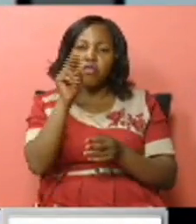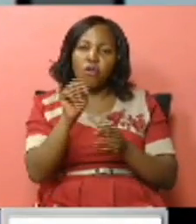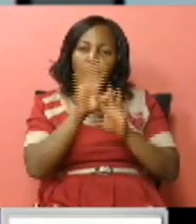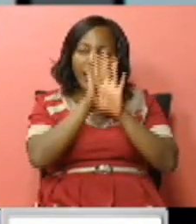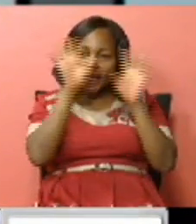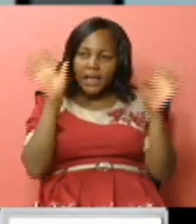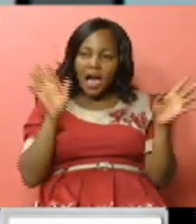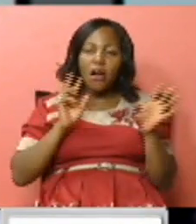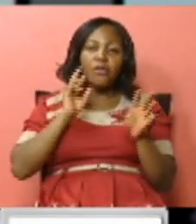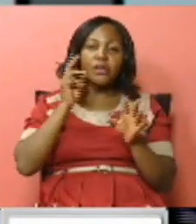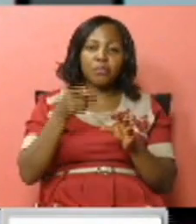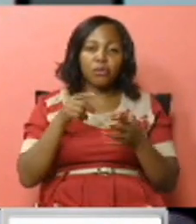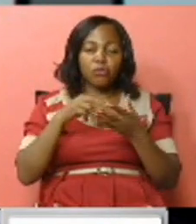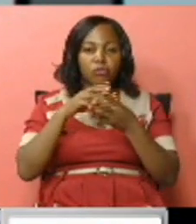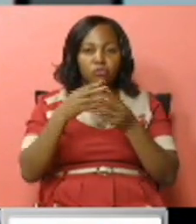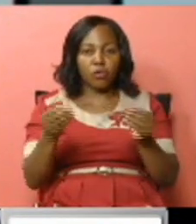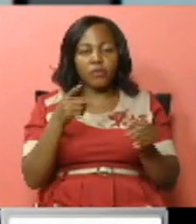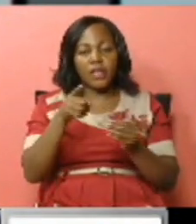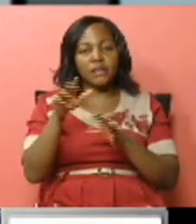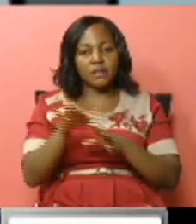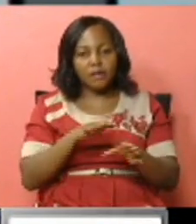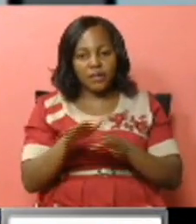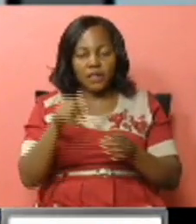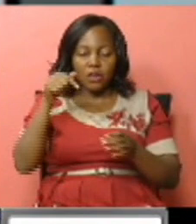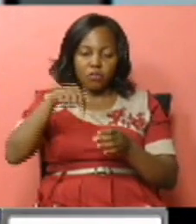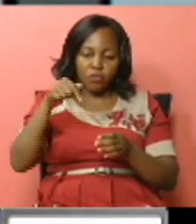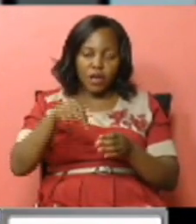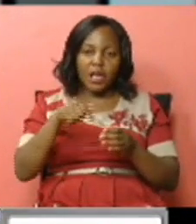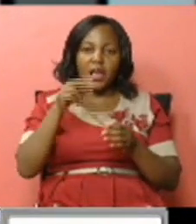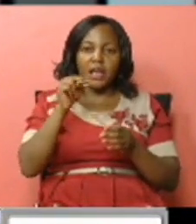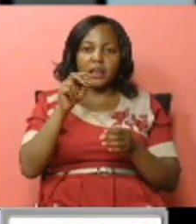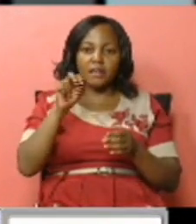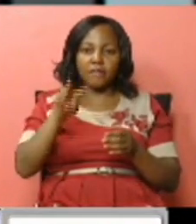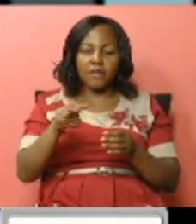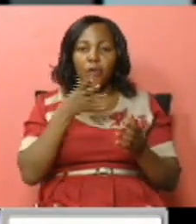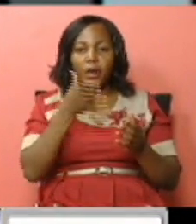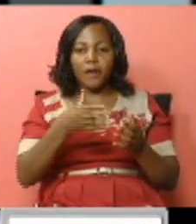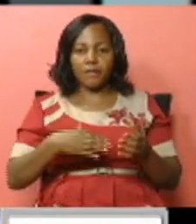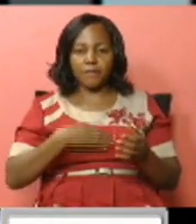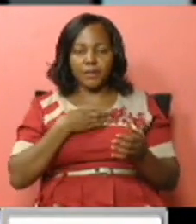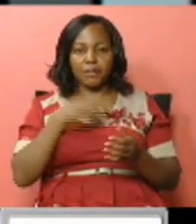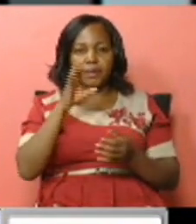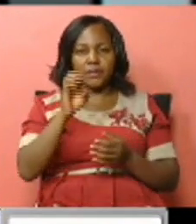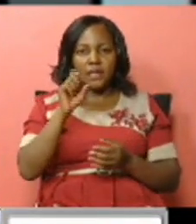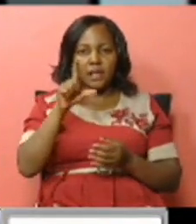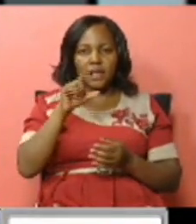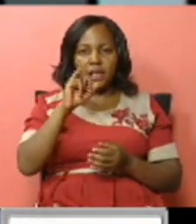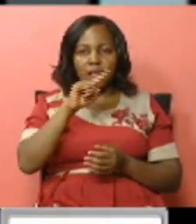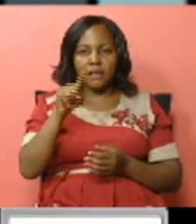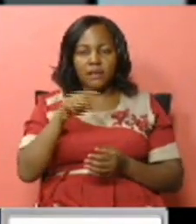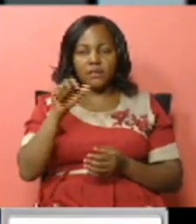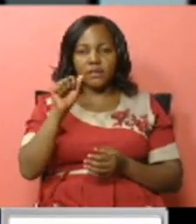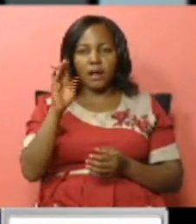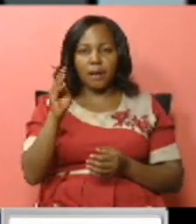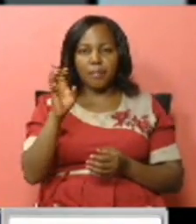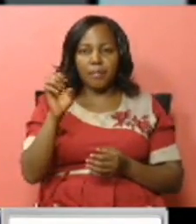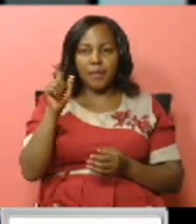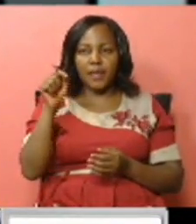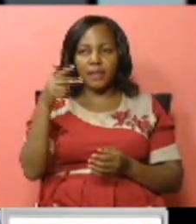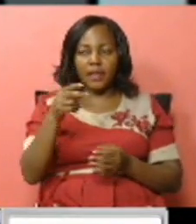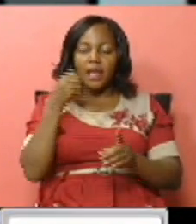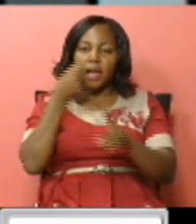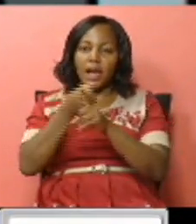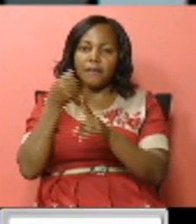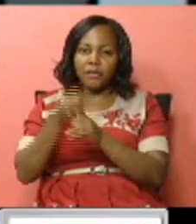clear response made to address these concerns and suffering. Today in studio, we get to host Elizabeth Kemgisha, an